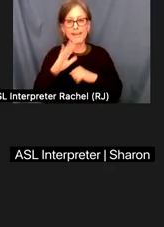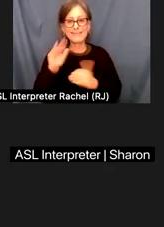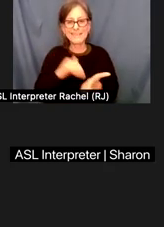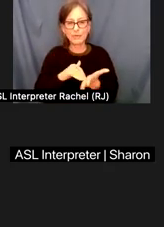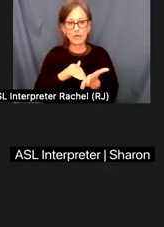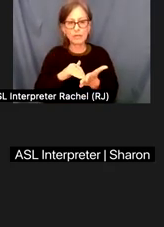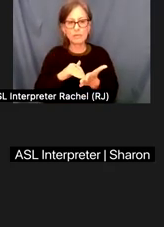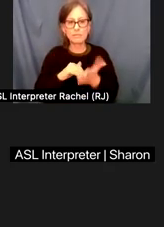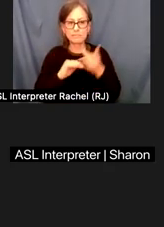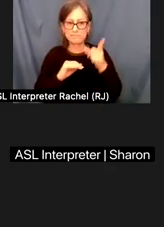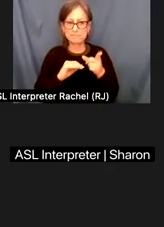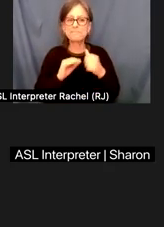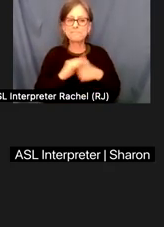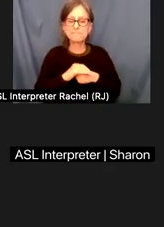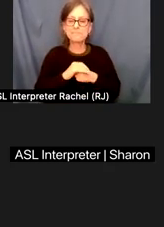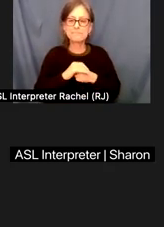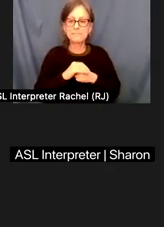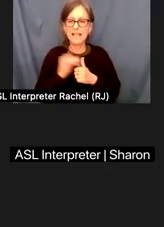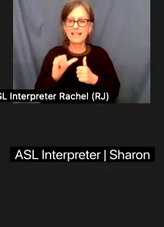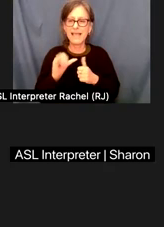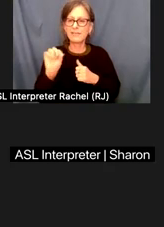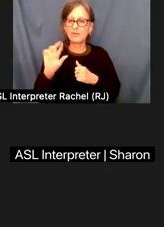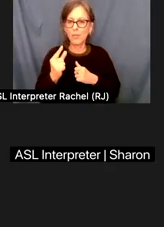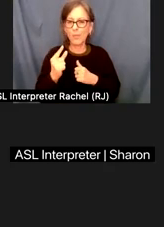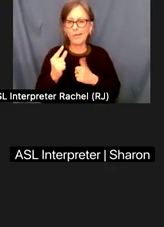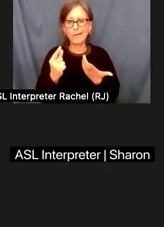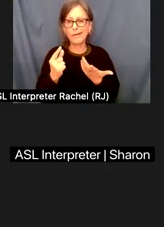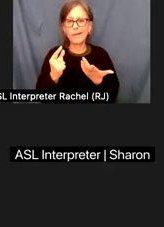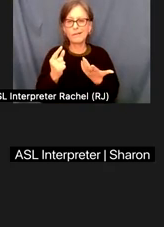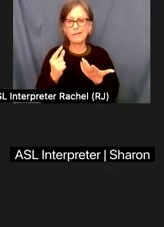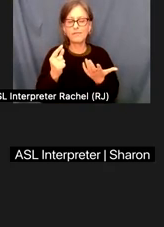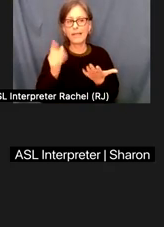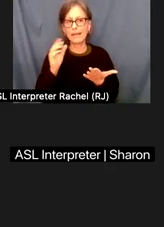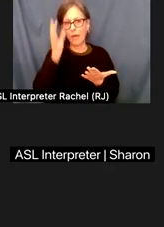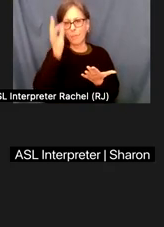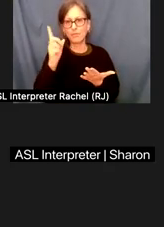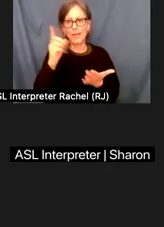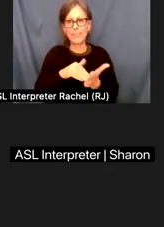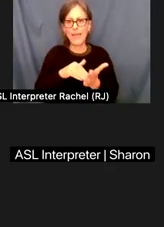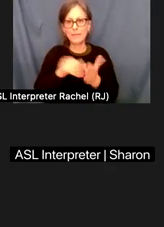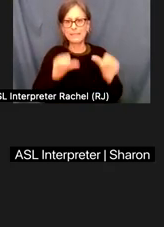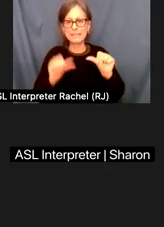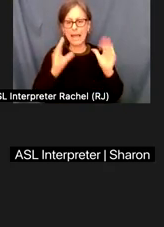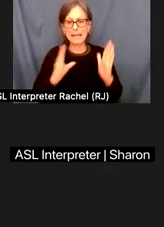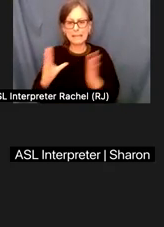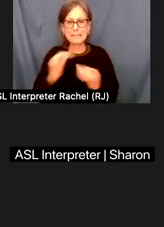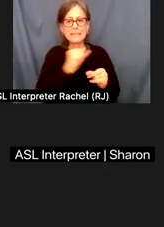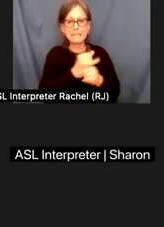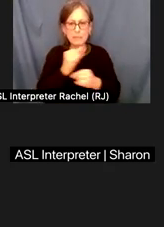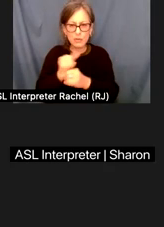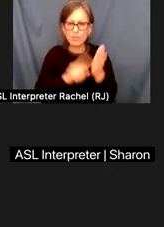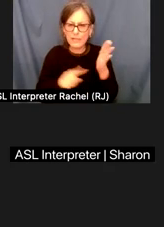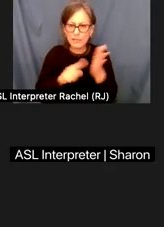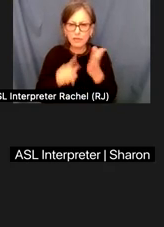is an organization of like almost 1,000 scientists at many institutions, research